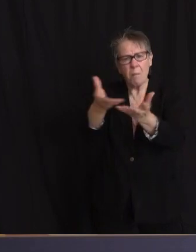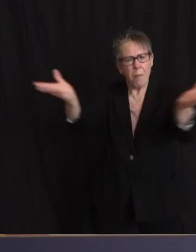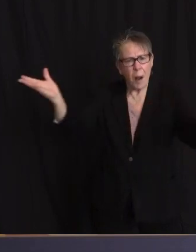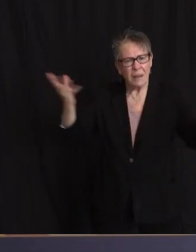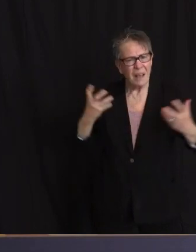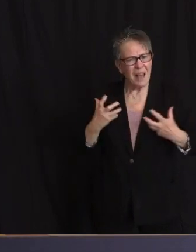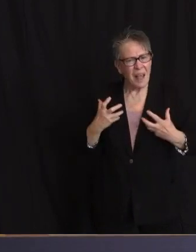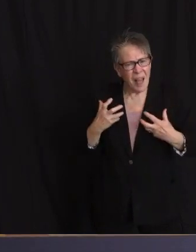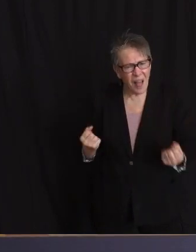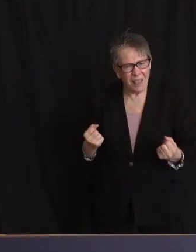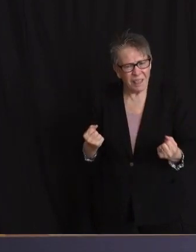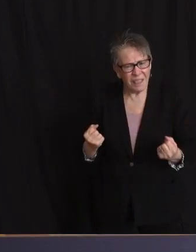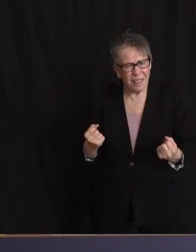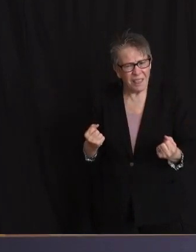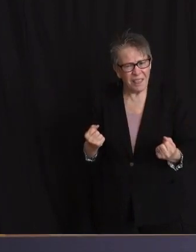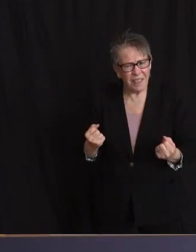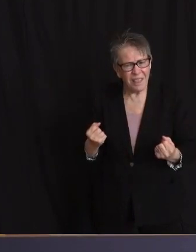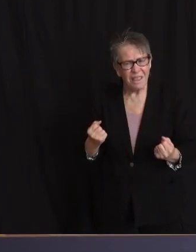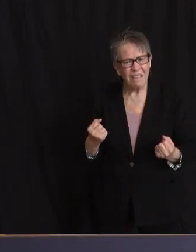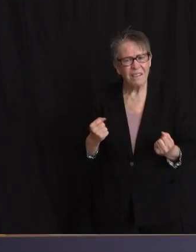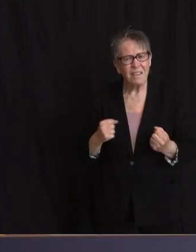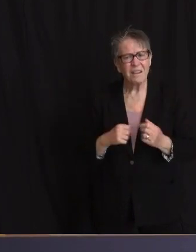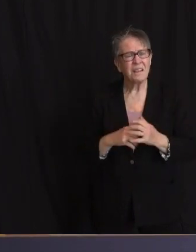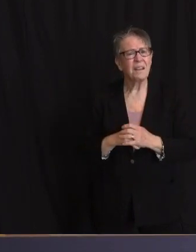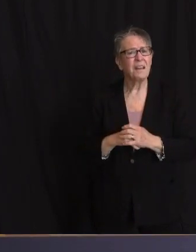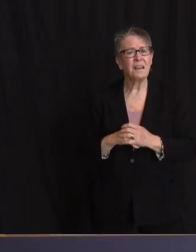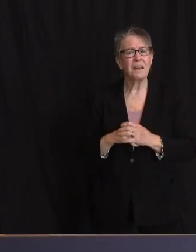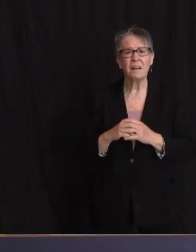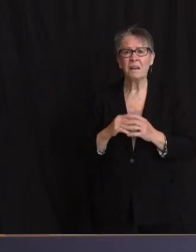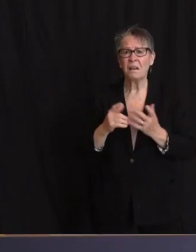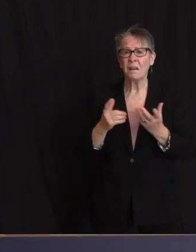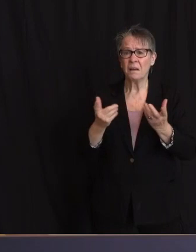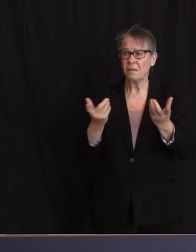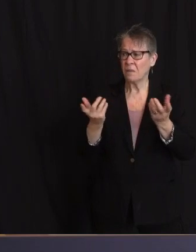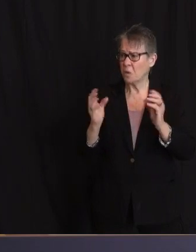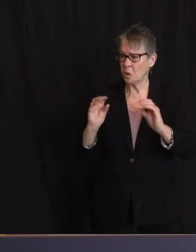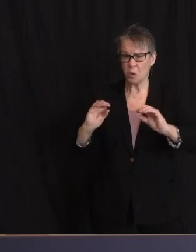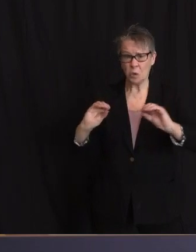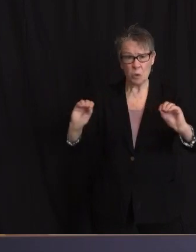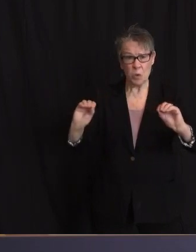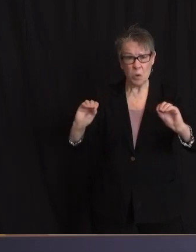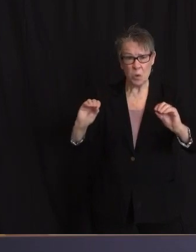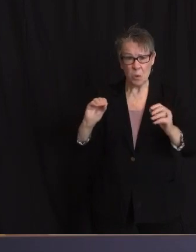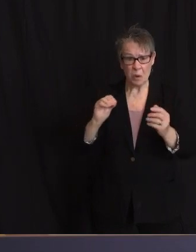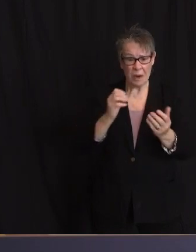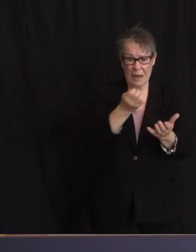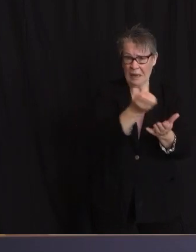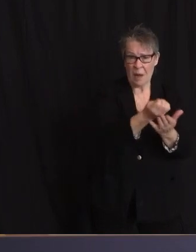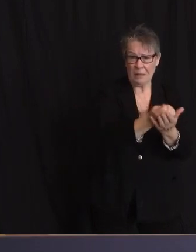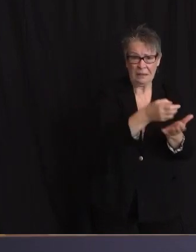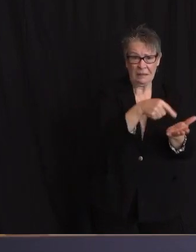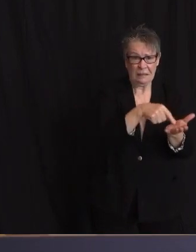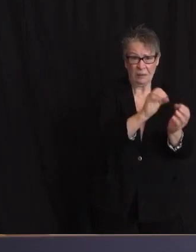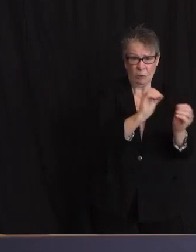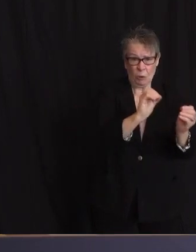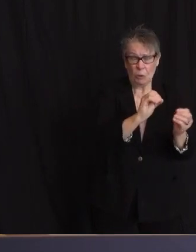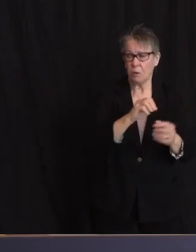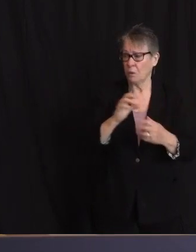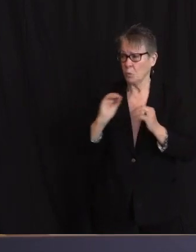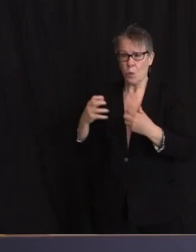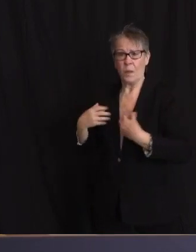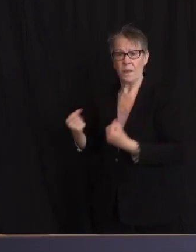schools health without public health. And it's got to be that order of events. So I would ask you, please